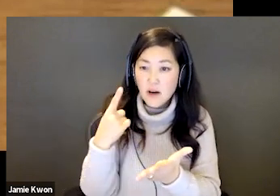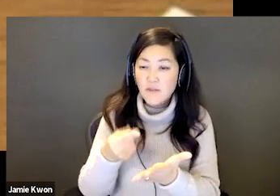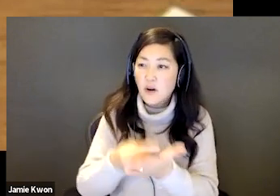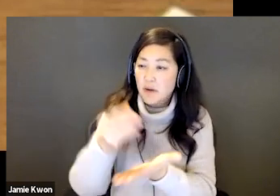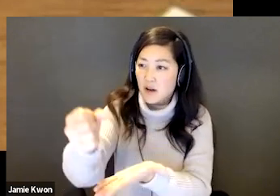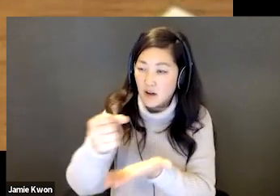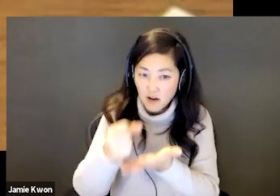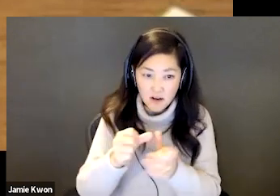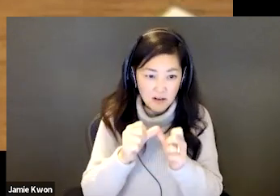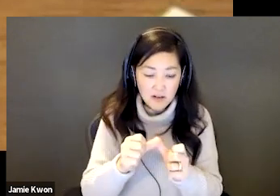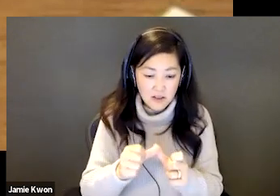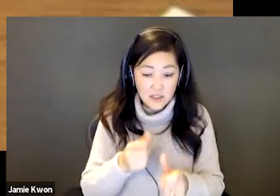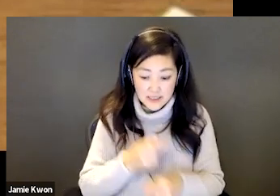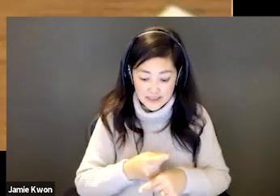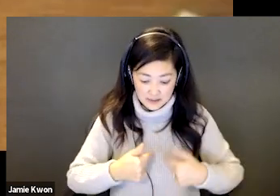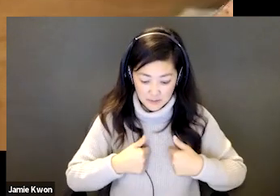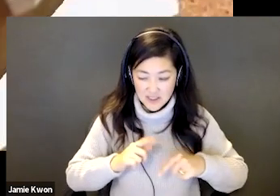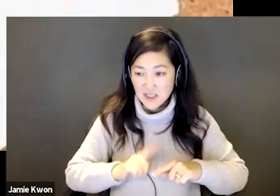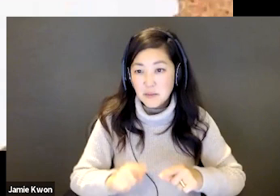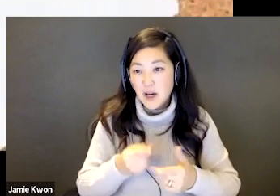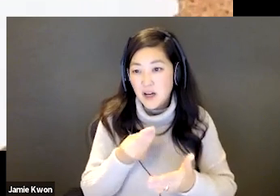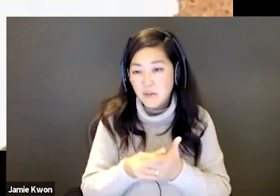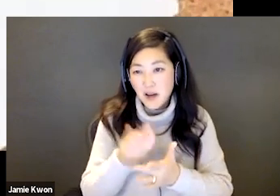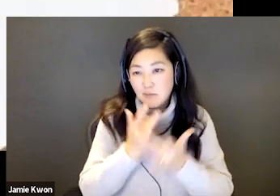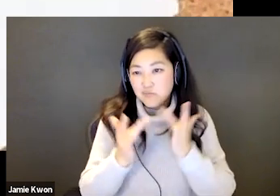but no funds were available.